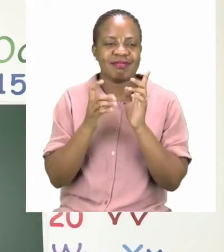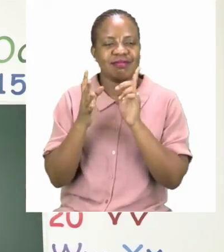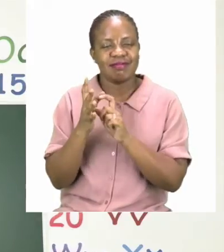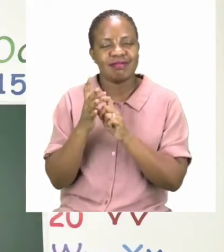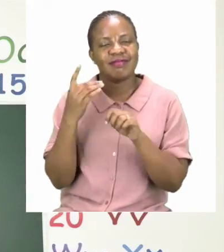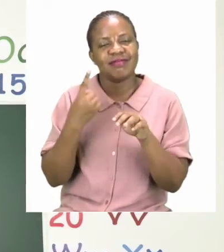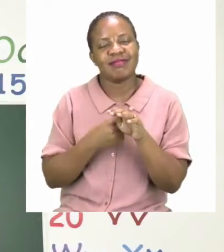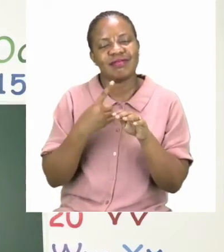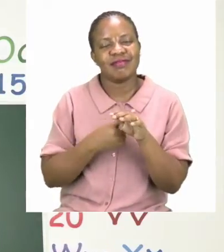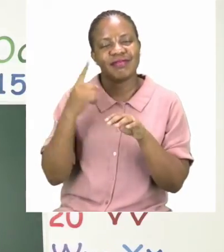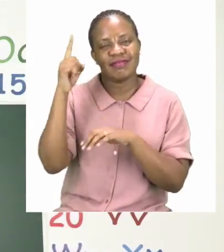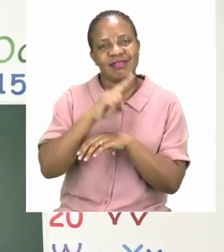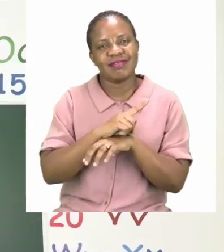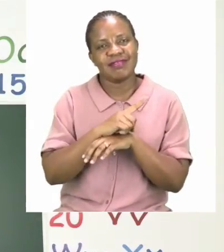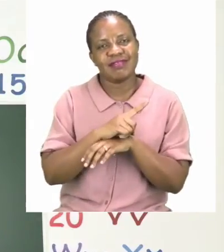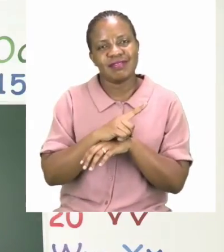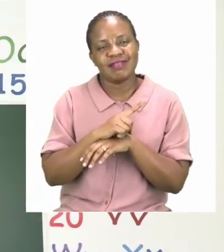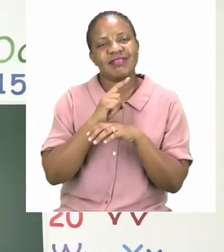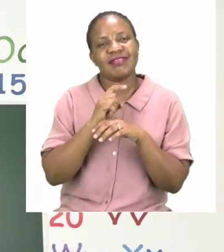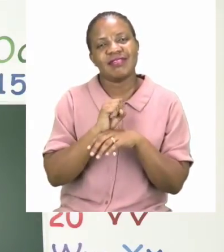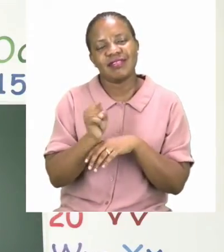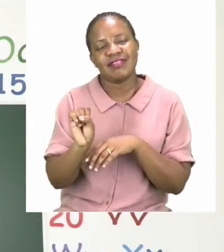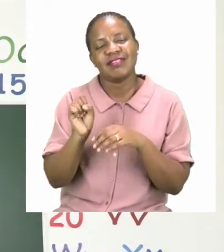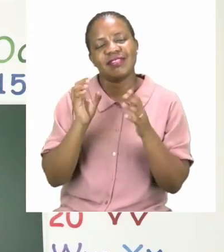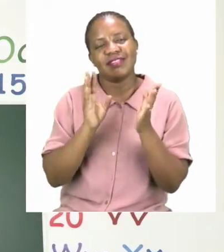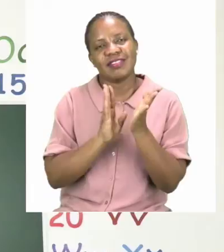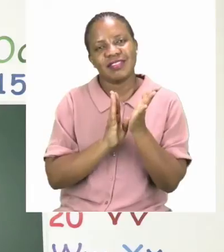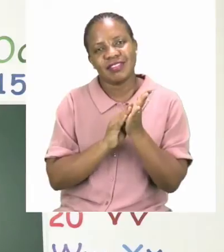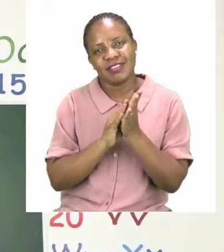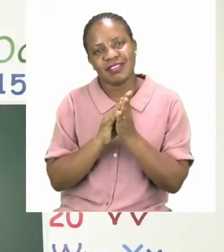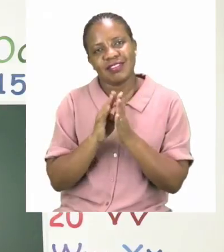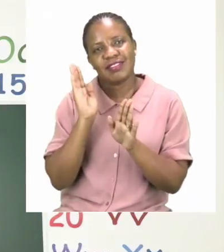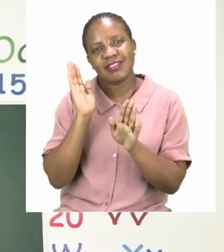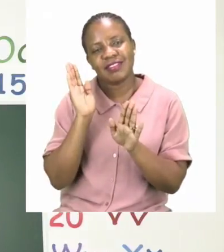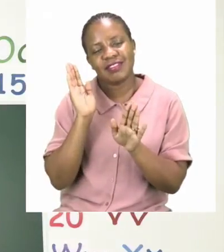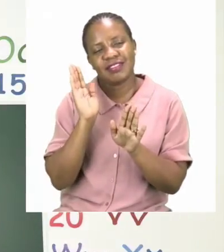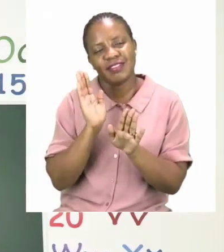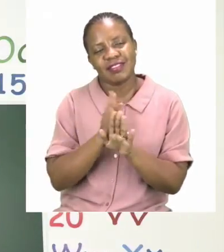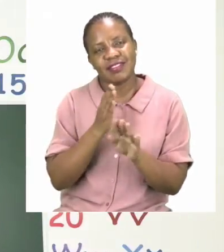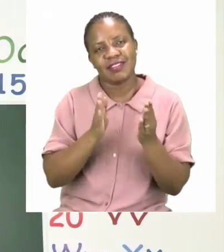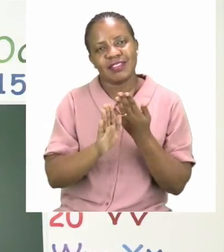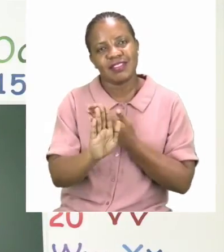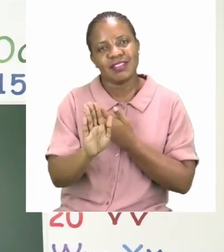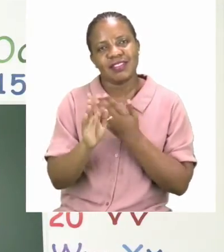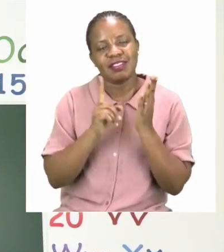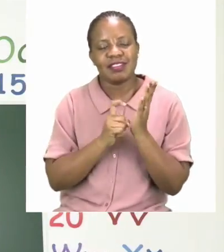Sanitize every day so the germs can stay away.